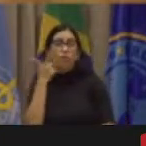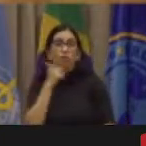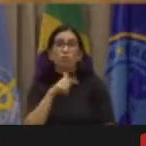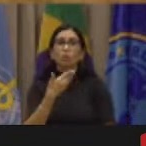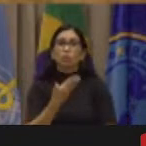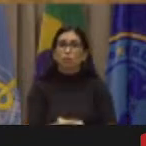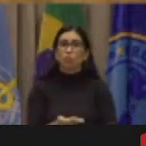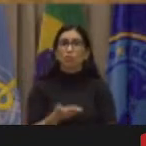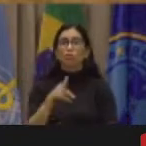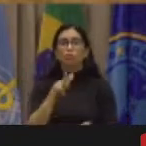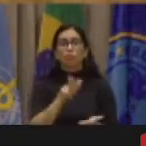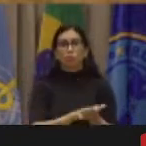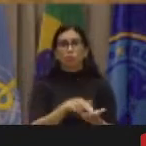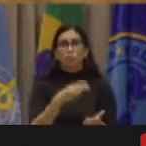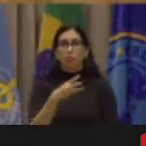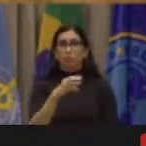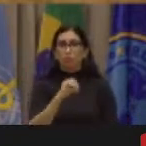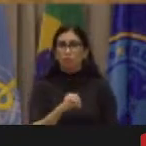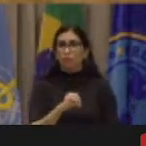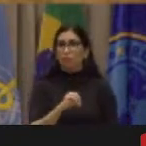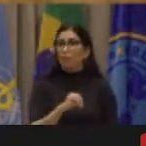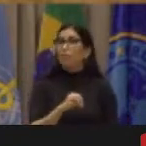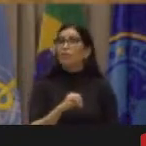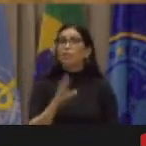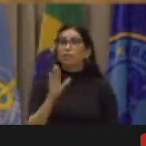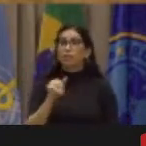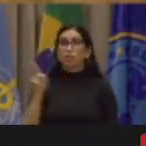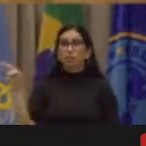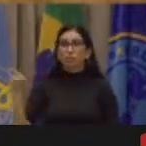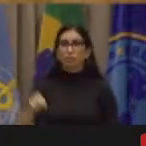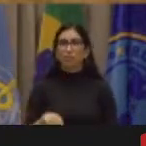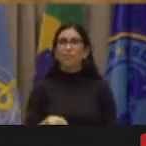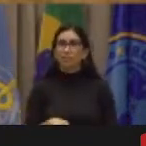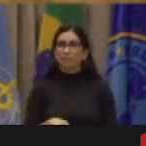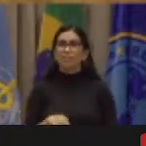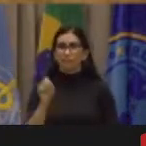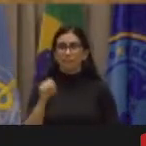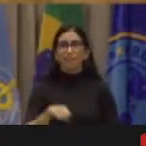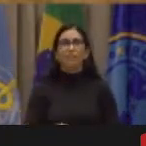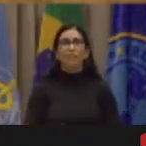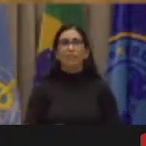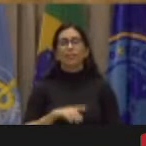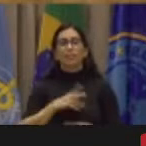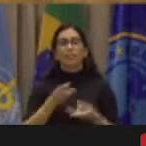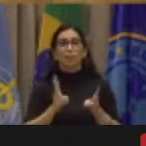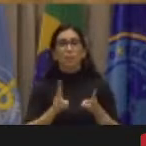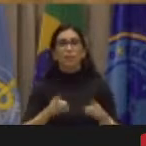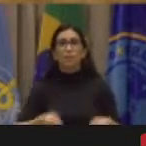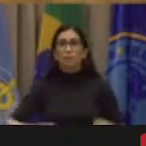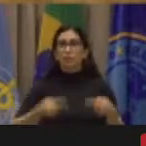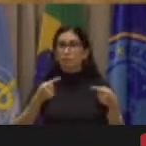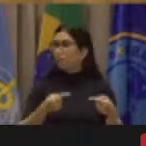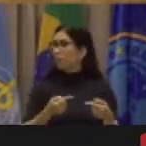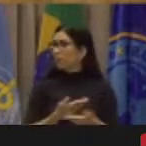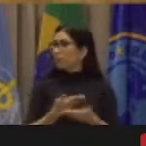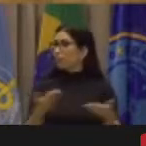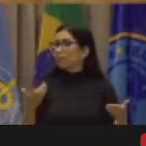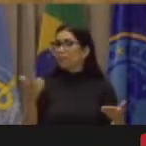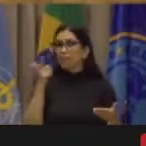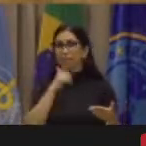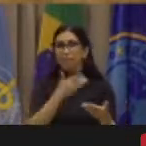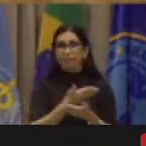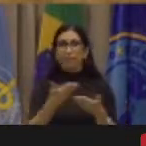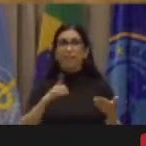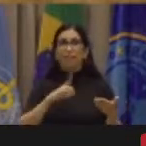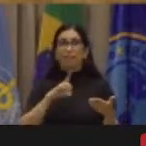in Paraíba, we put 30 beds in the ICU. So the same challenge for everyone was to